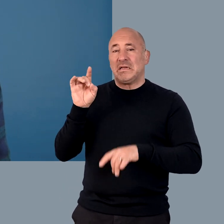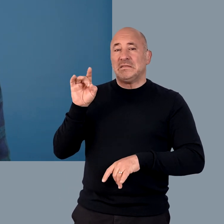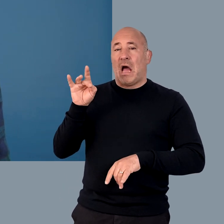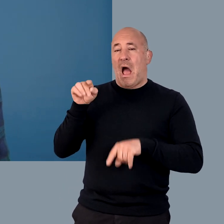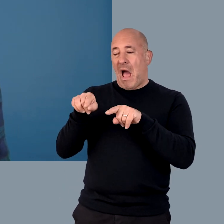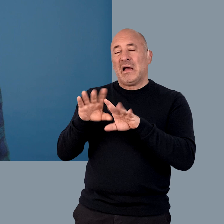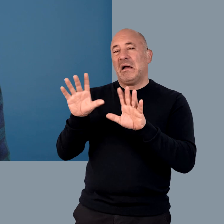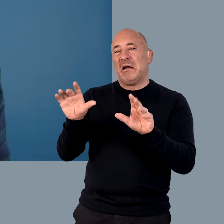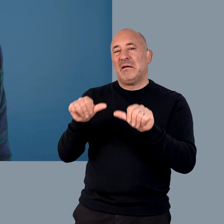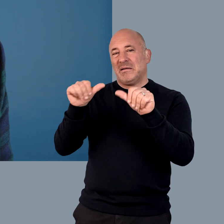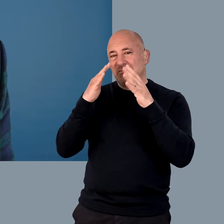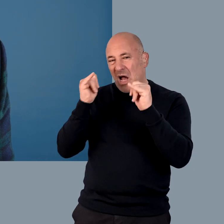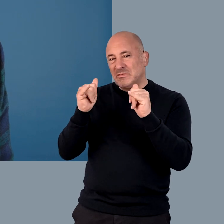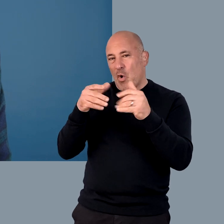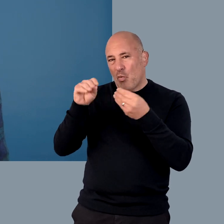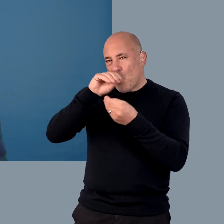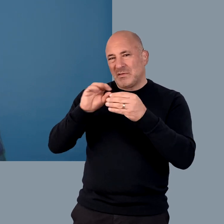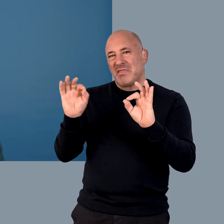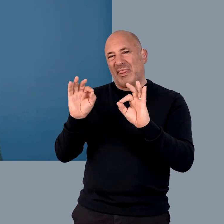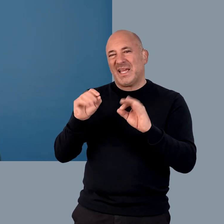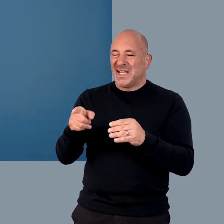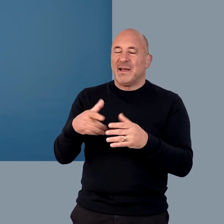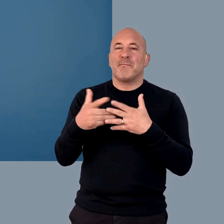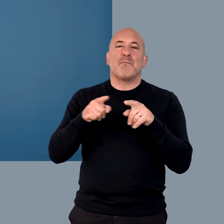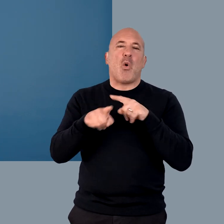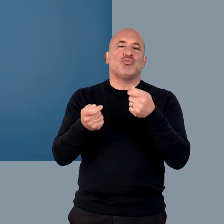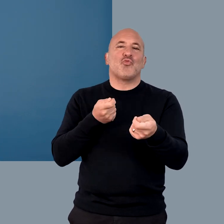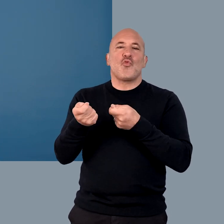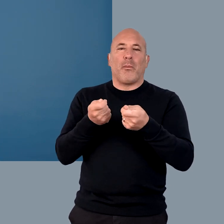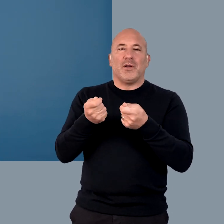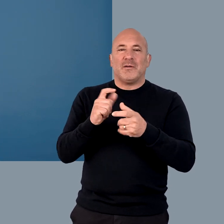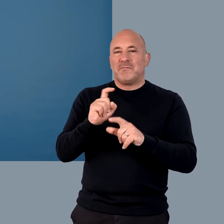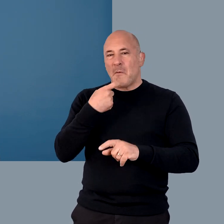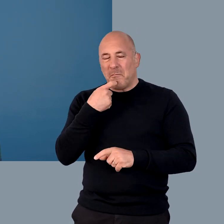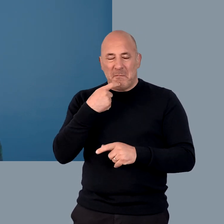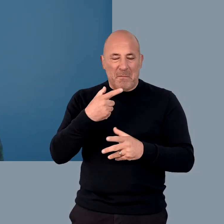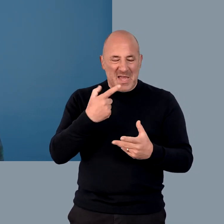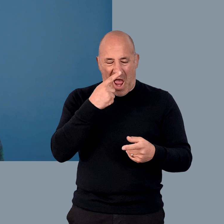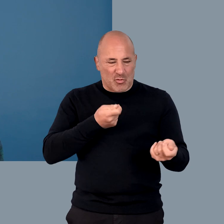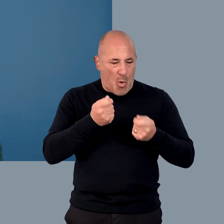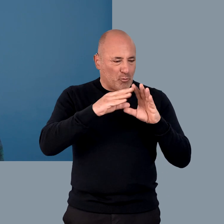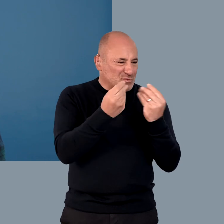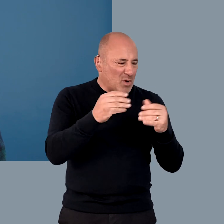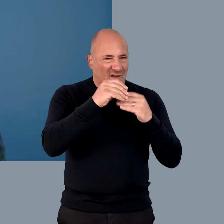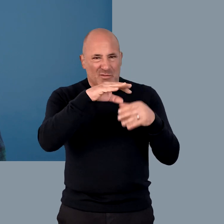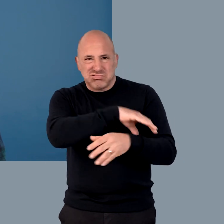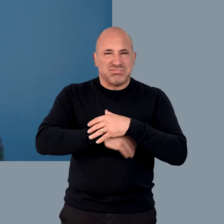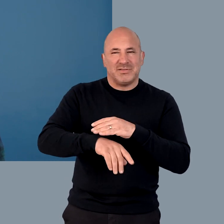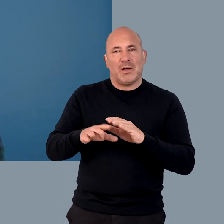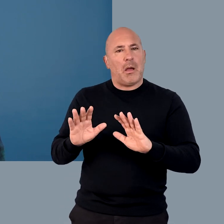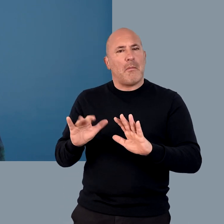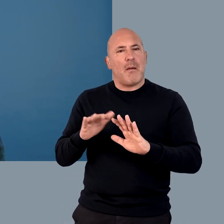them in terms of, they weren't properly tested or measured. They are probably the most resilient, most resourceful, the most